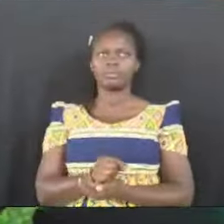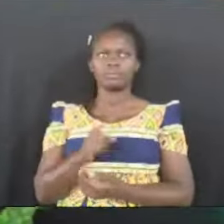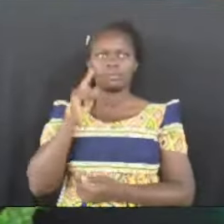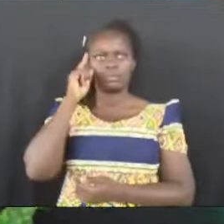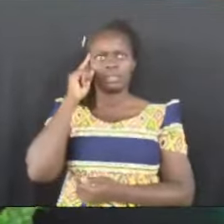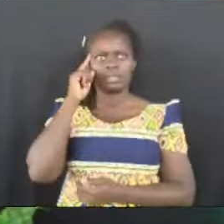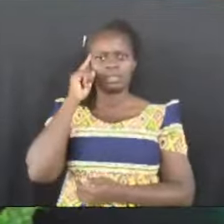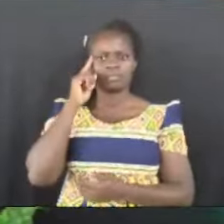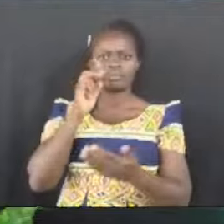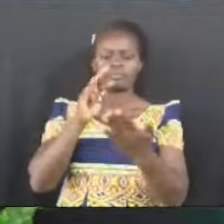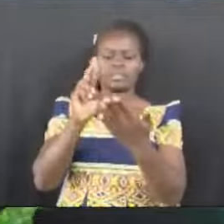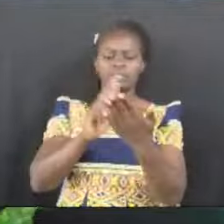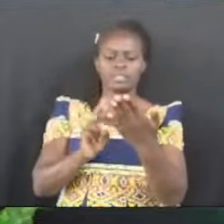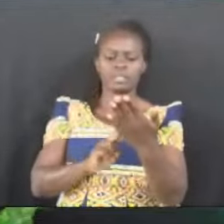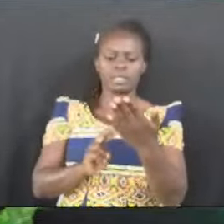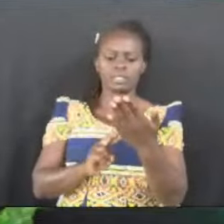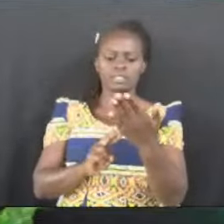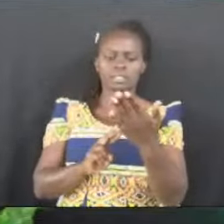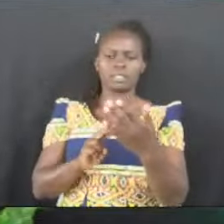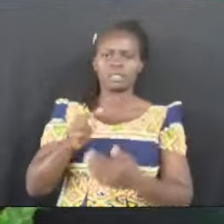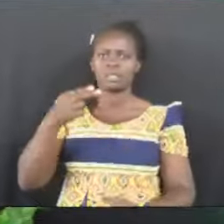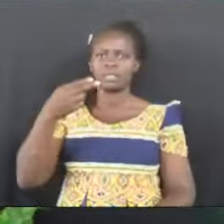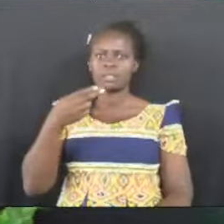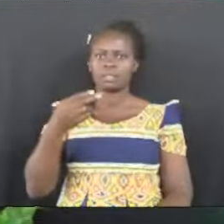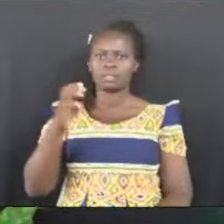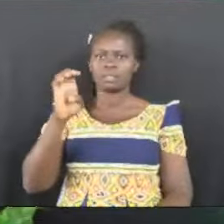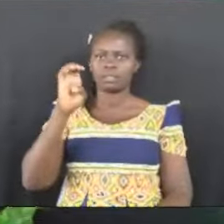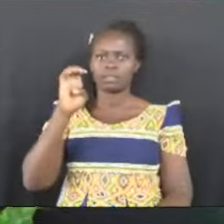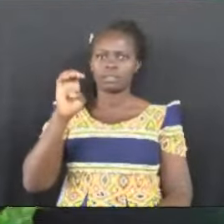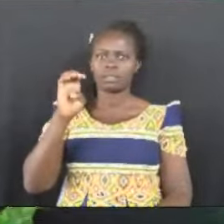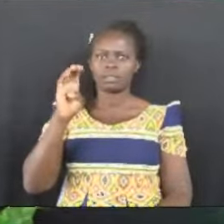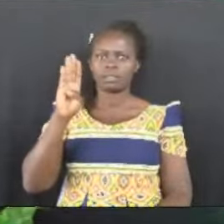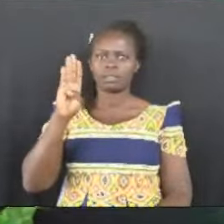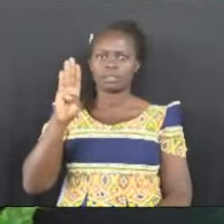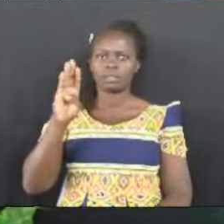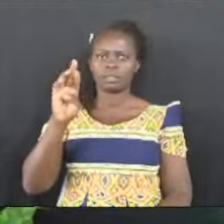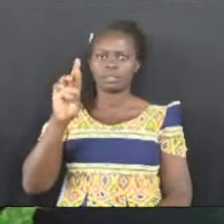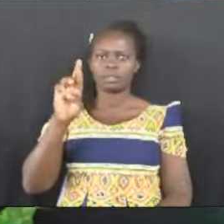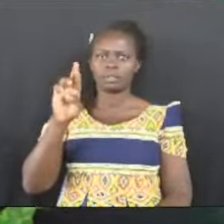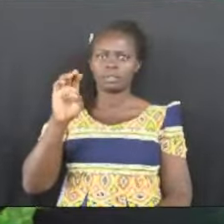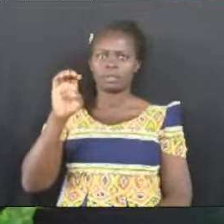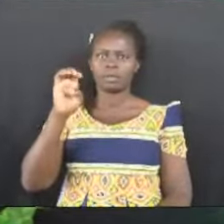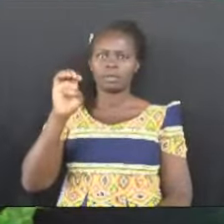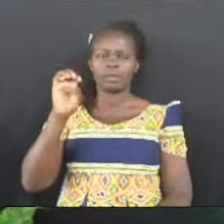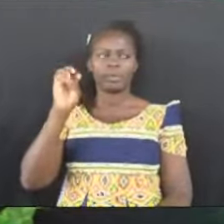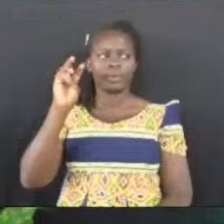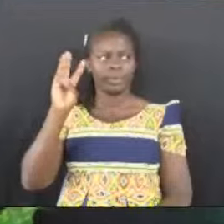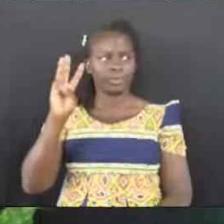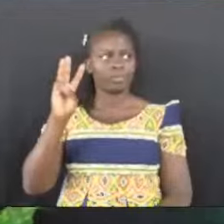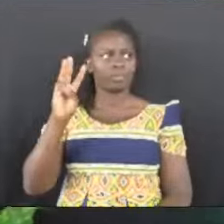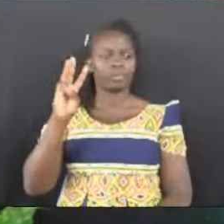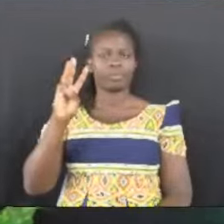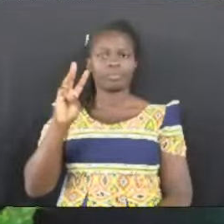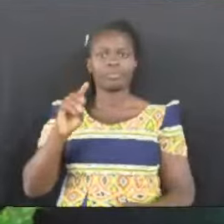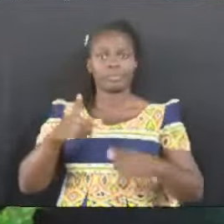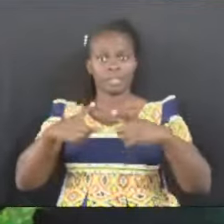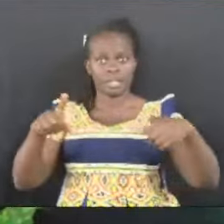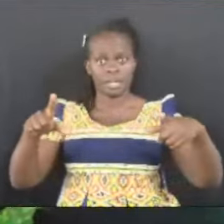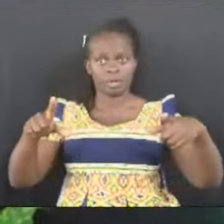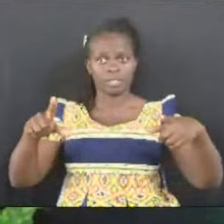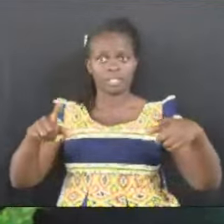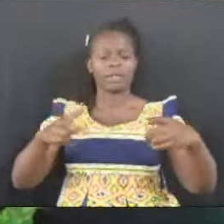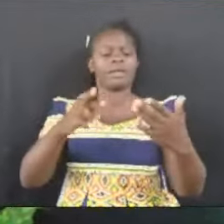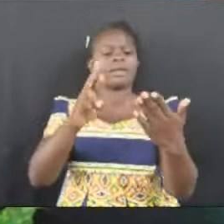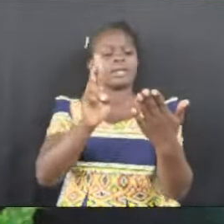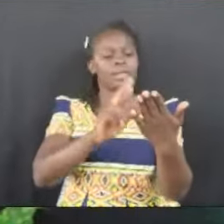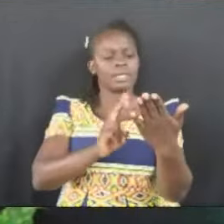I was writing Hebrew and Greek because this is how I trained my mind in order to learn